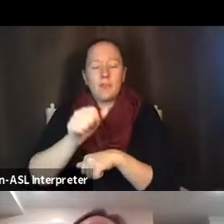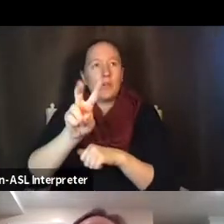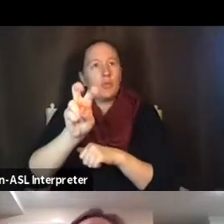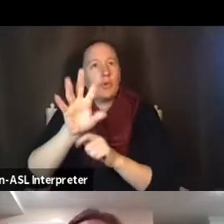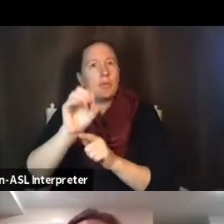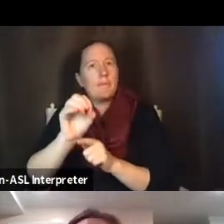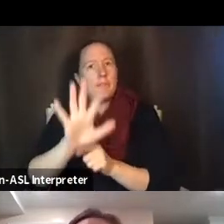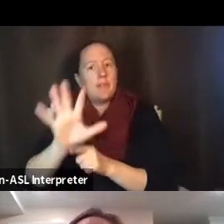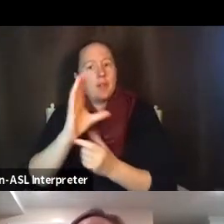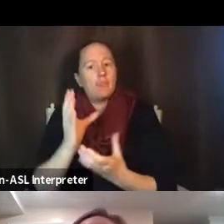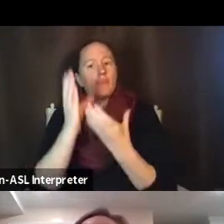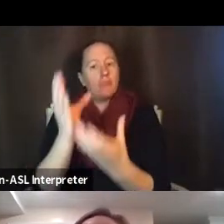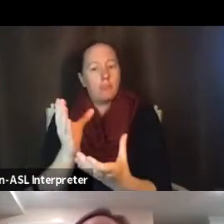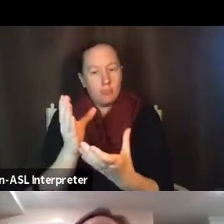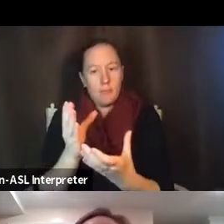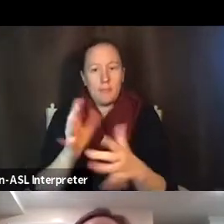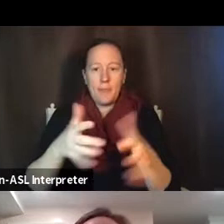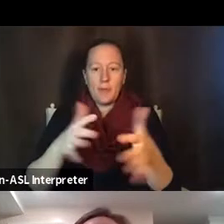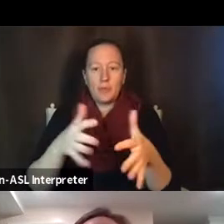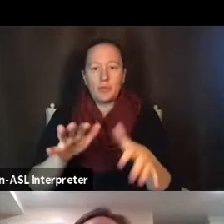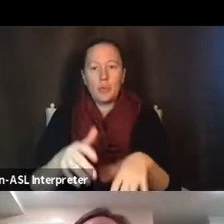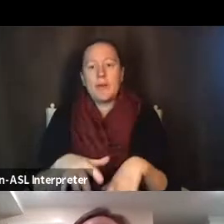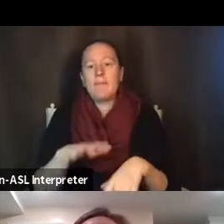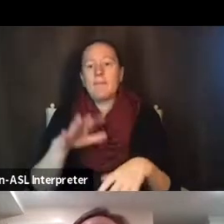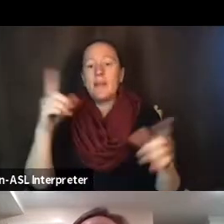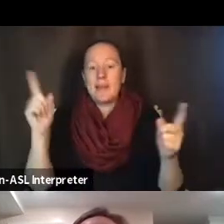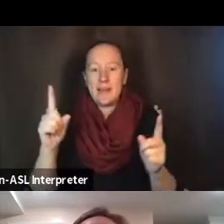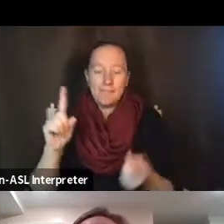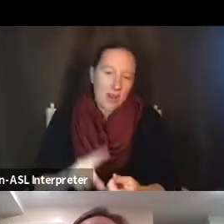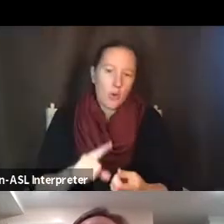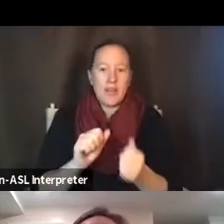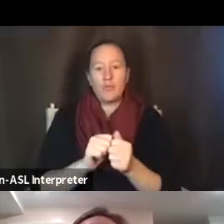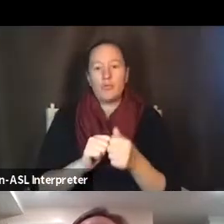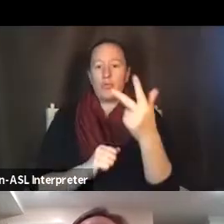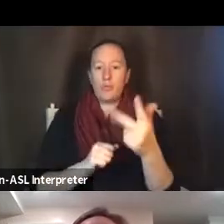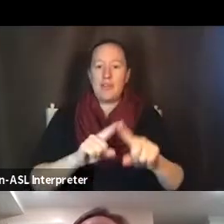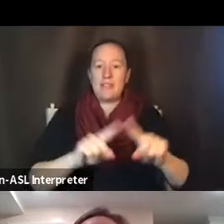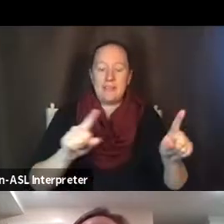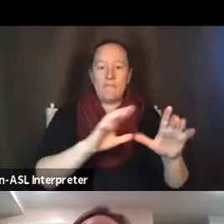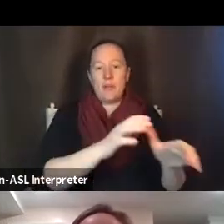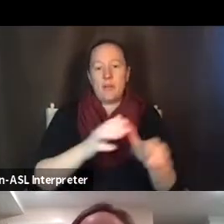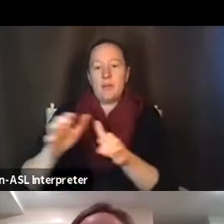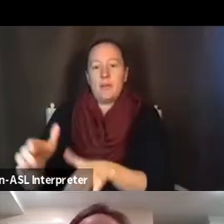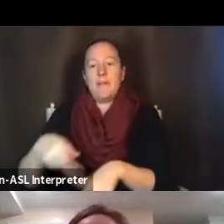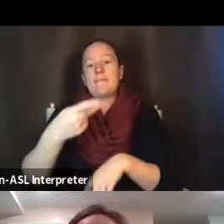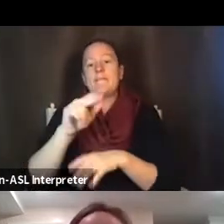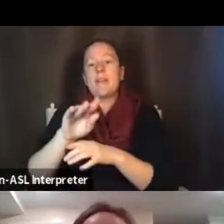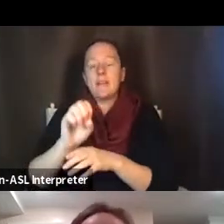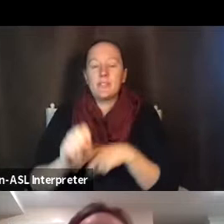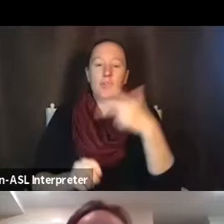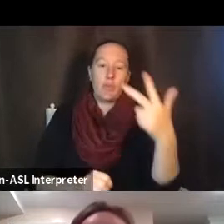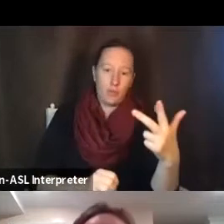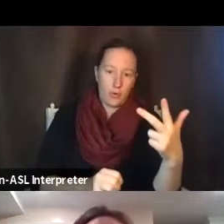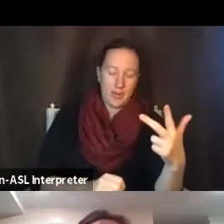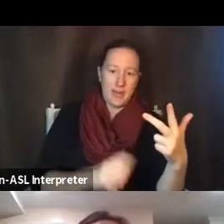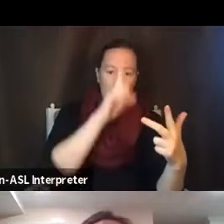250 recommendations that were sort of narrowed down to 3 different phases, with 3 key recommendations in the first phase, 19